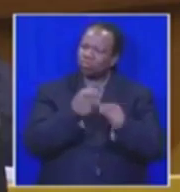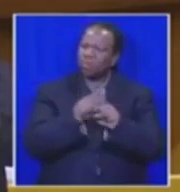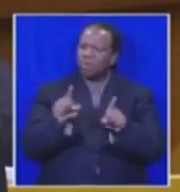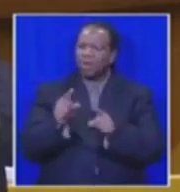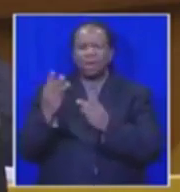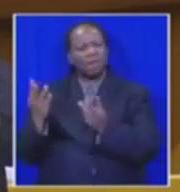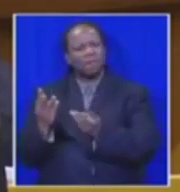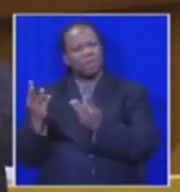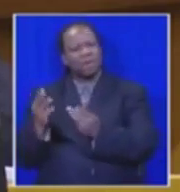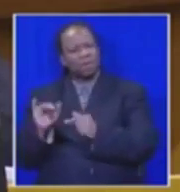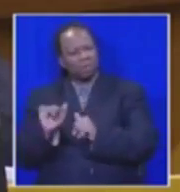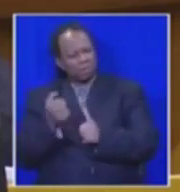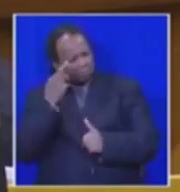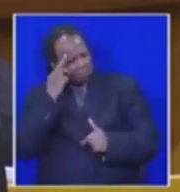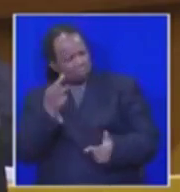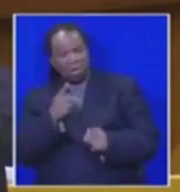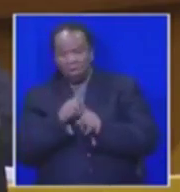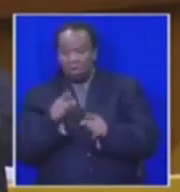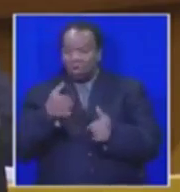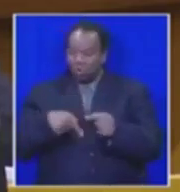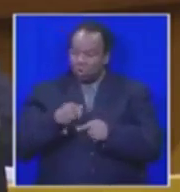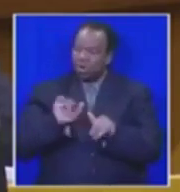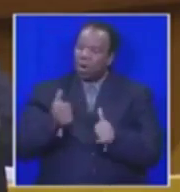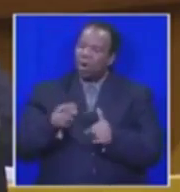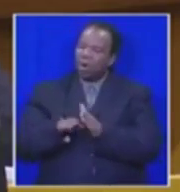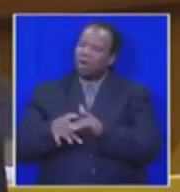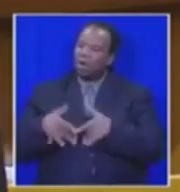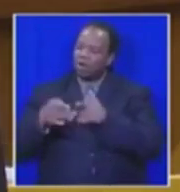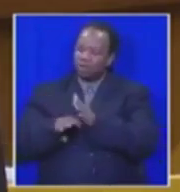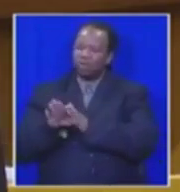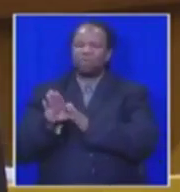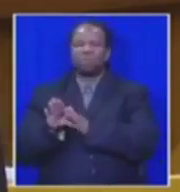improves the lives of our people. I thank you, Madam Speaker.